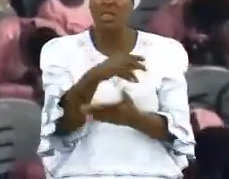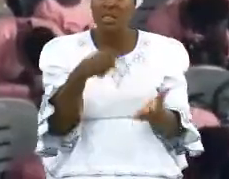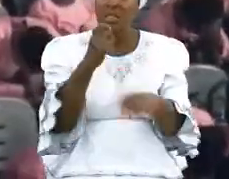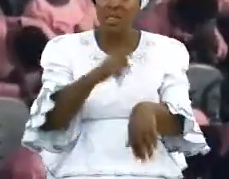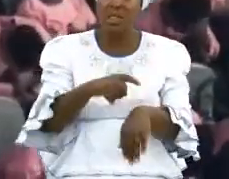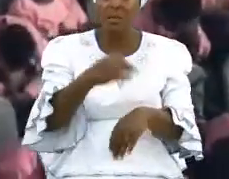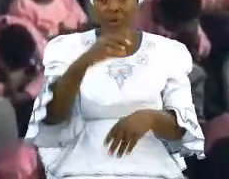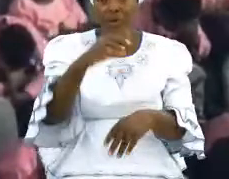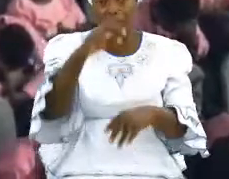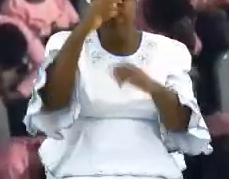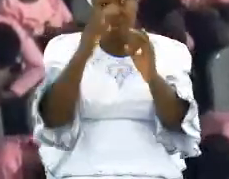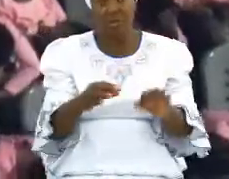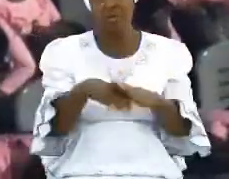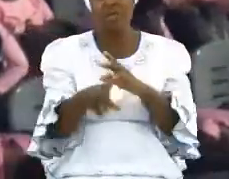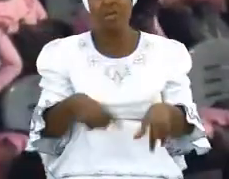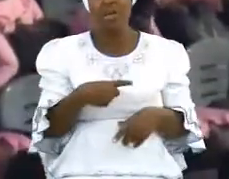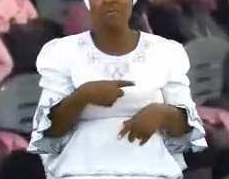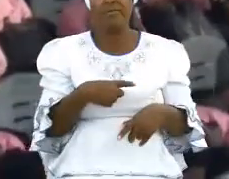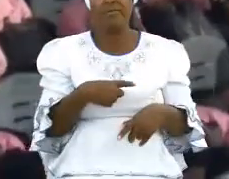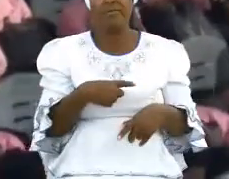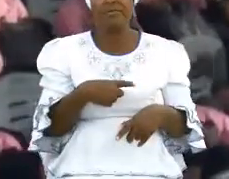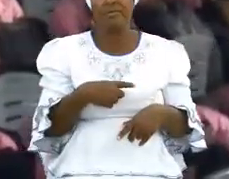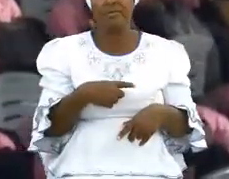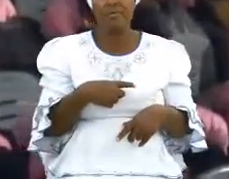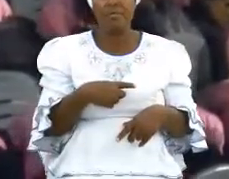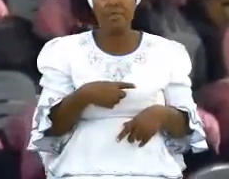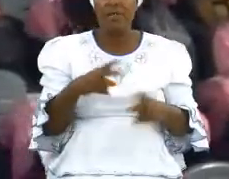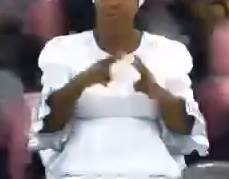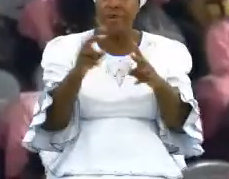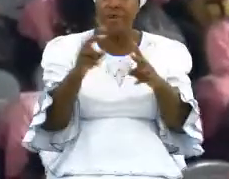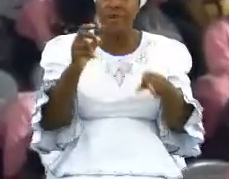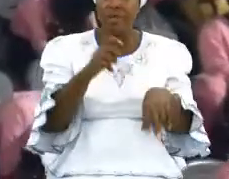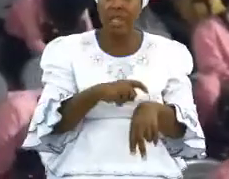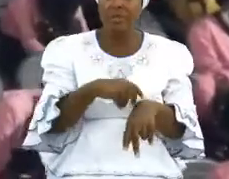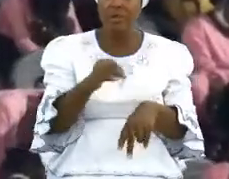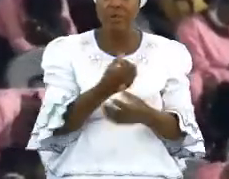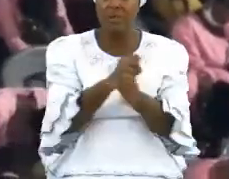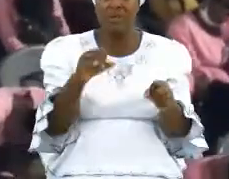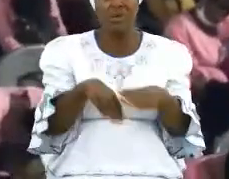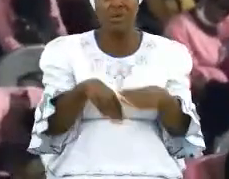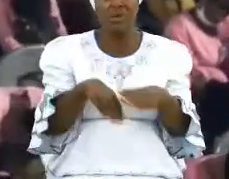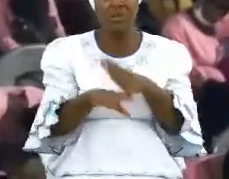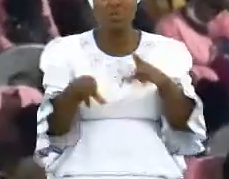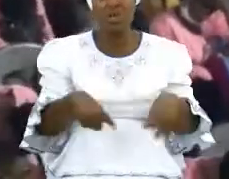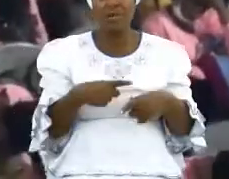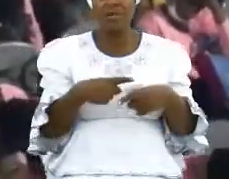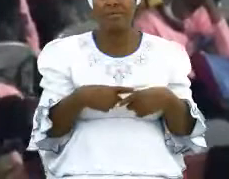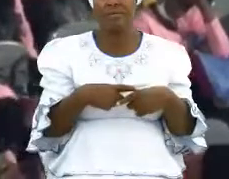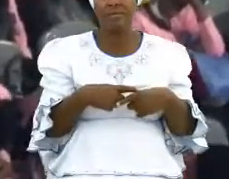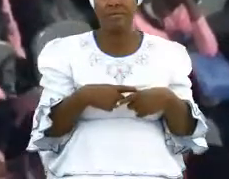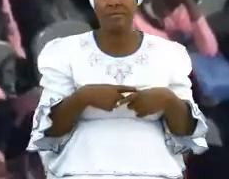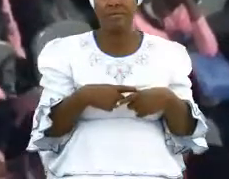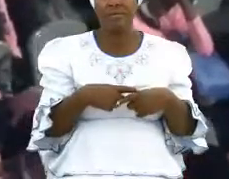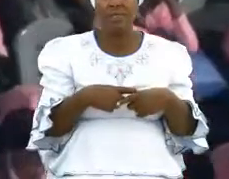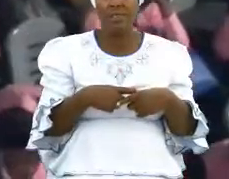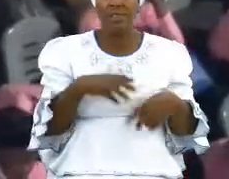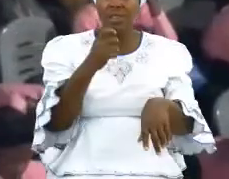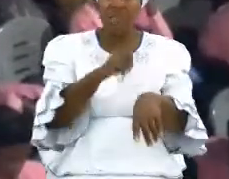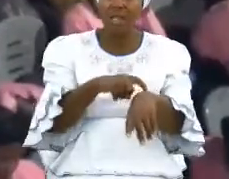decision in your life, moment of salvation in your life, moment